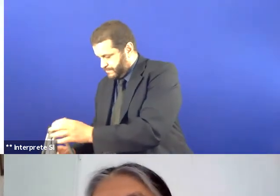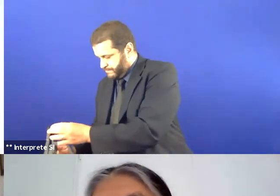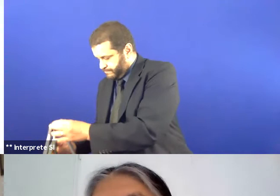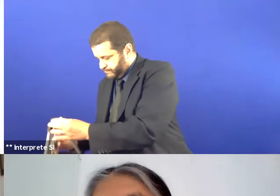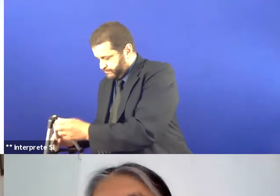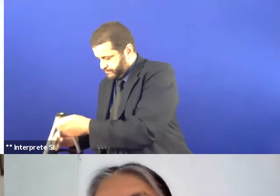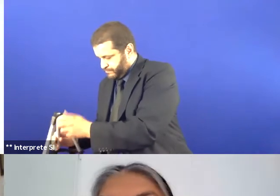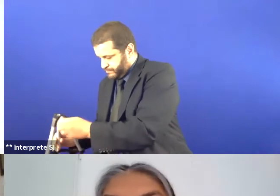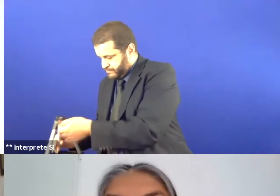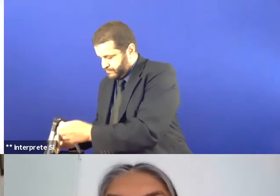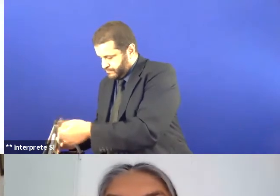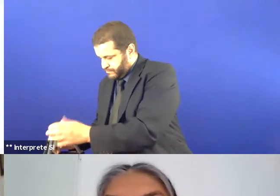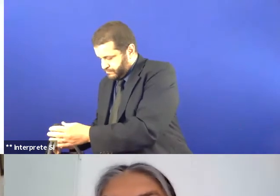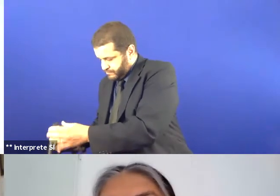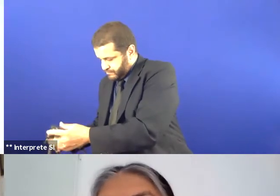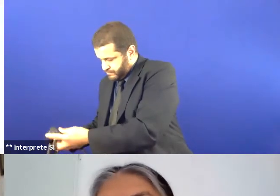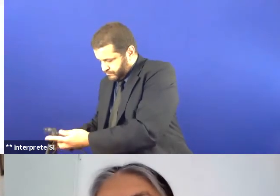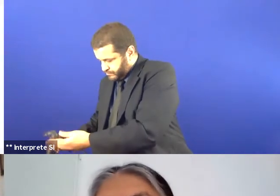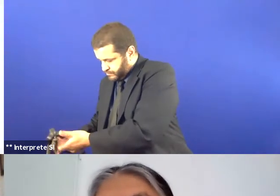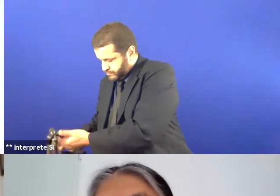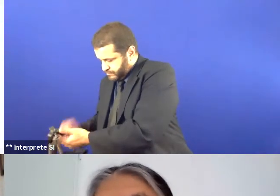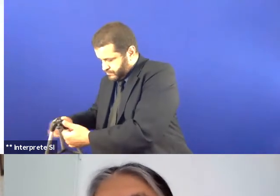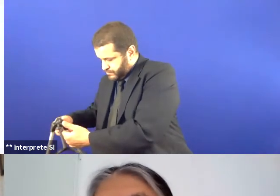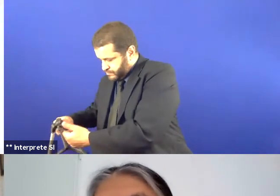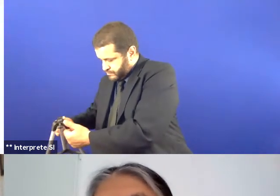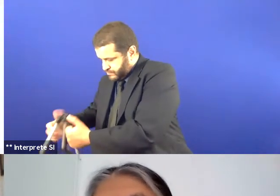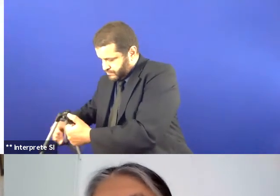now? A little bit better, but